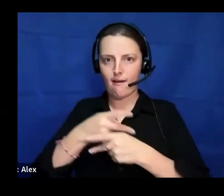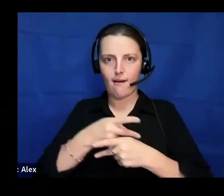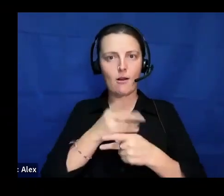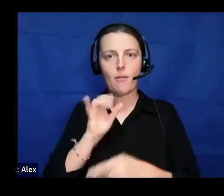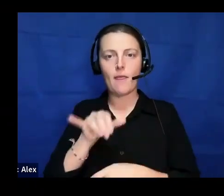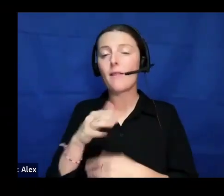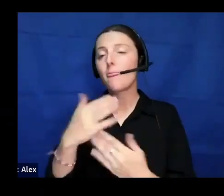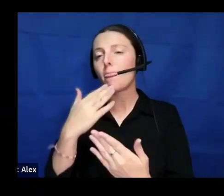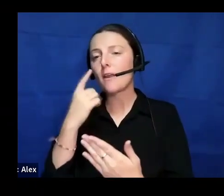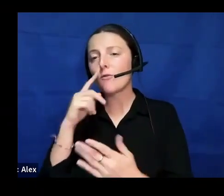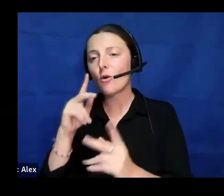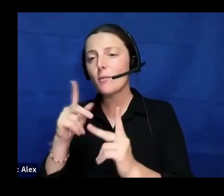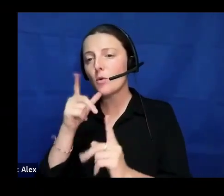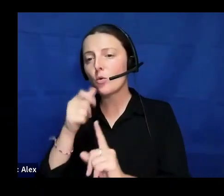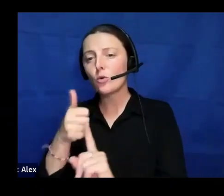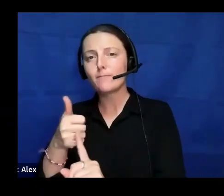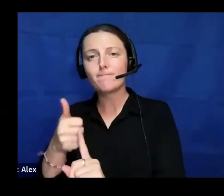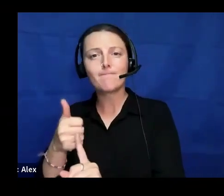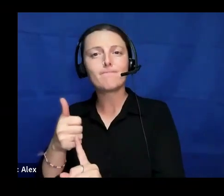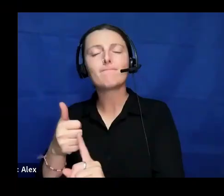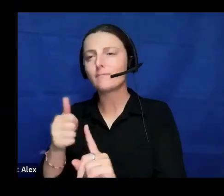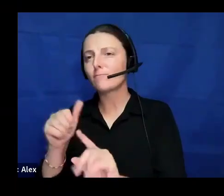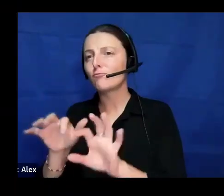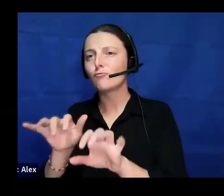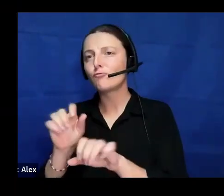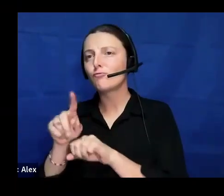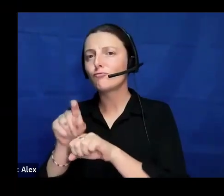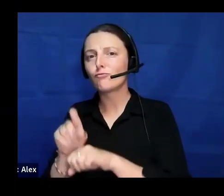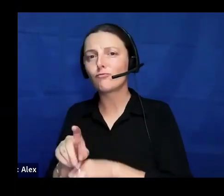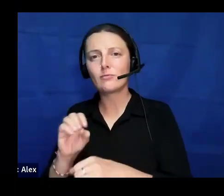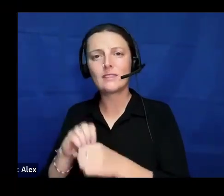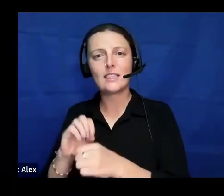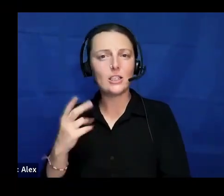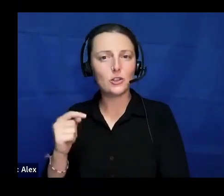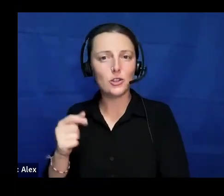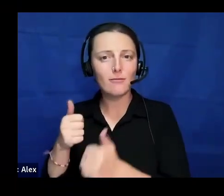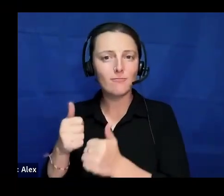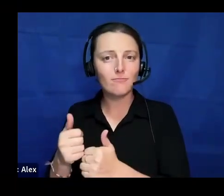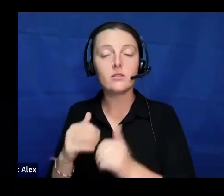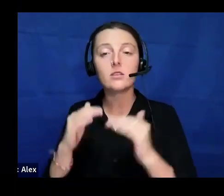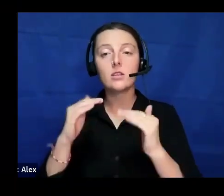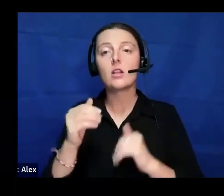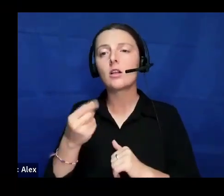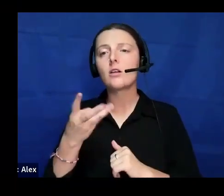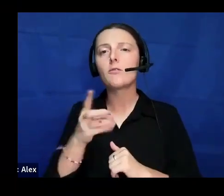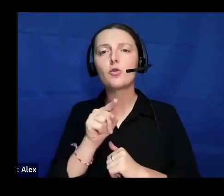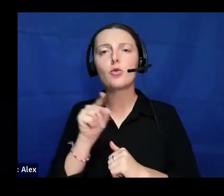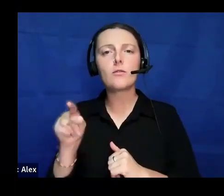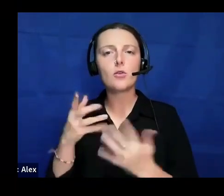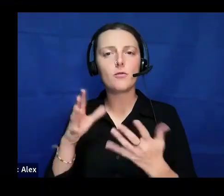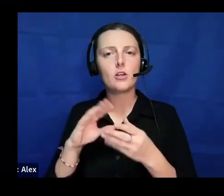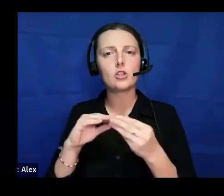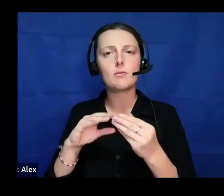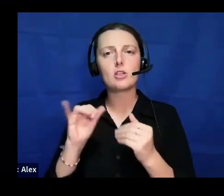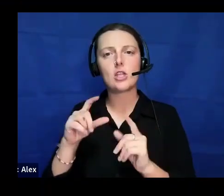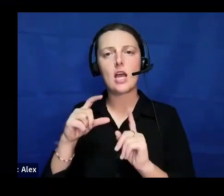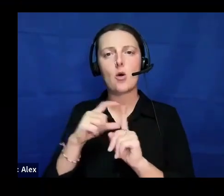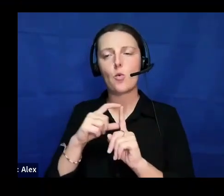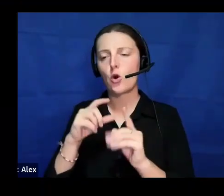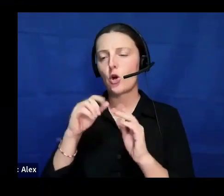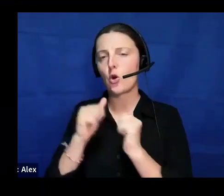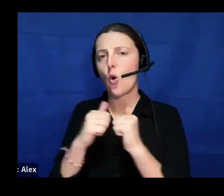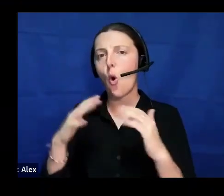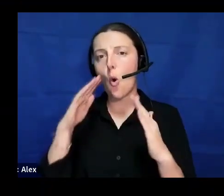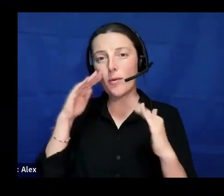chat. Again, I think a couple of you mentioned the word hopeless, right? And I think